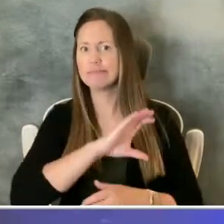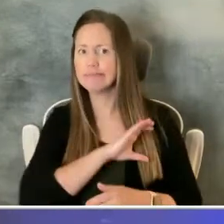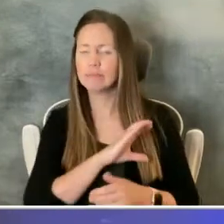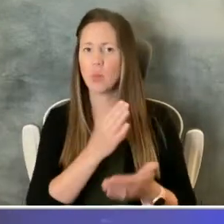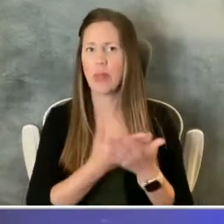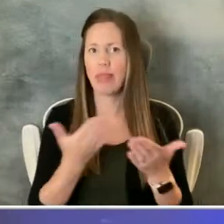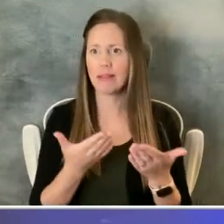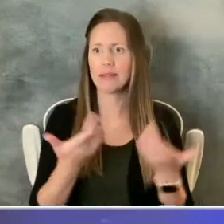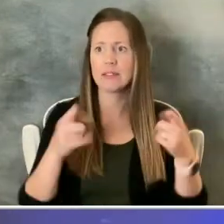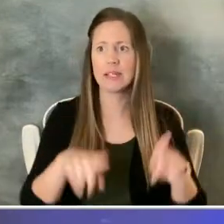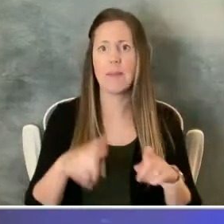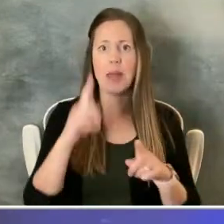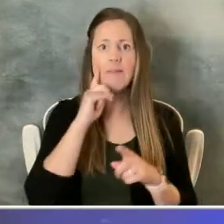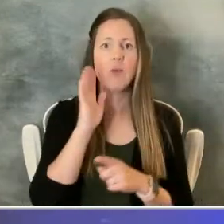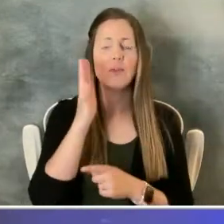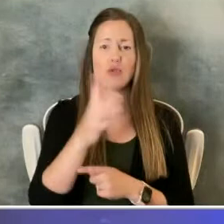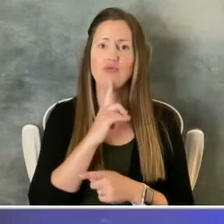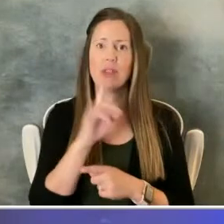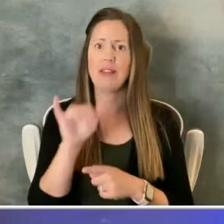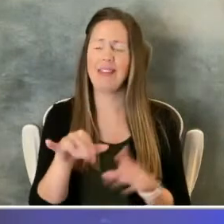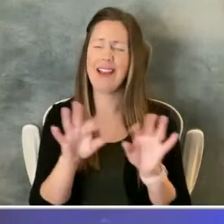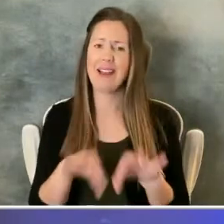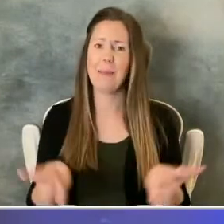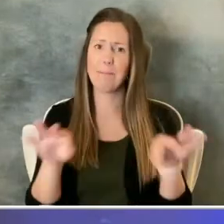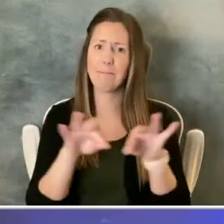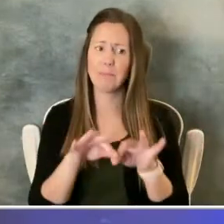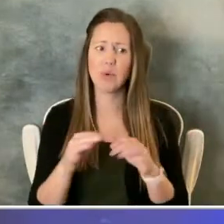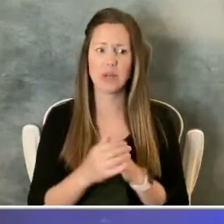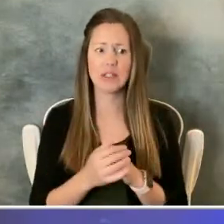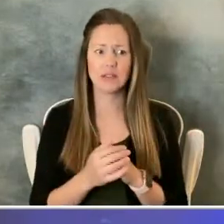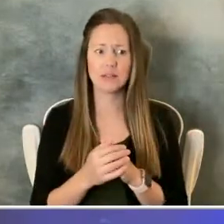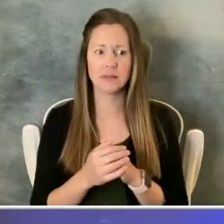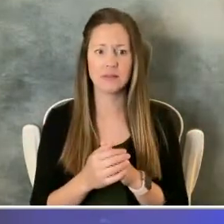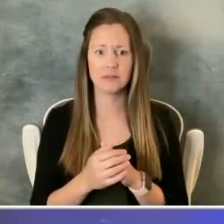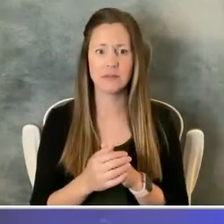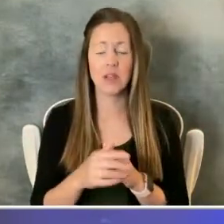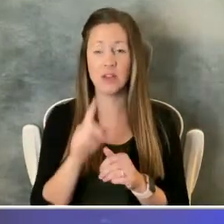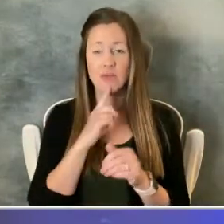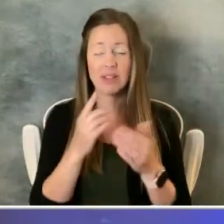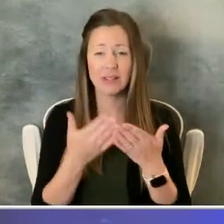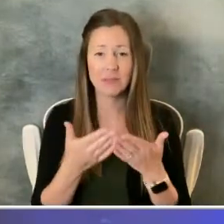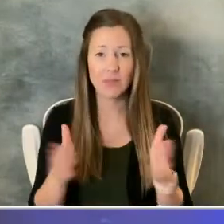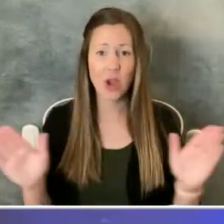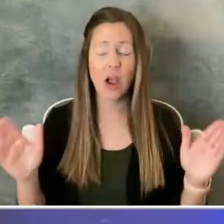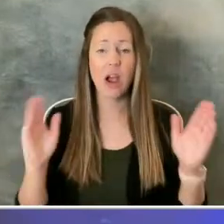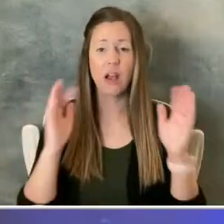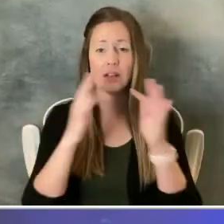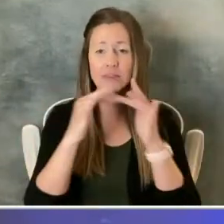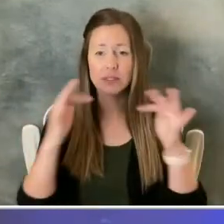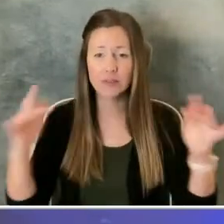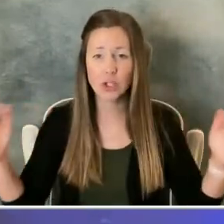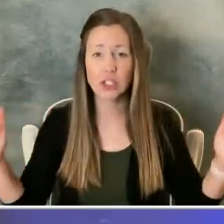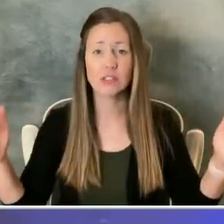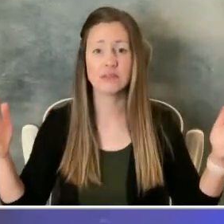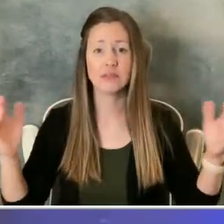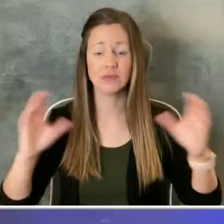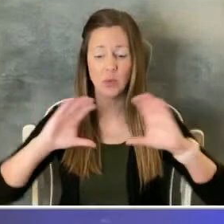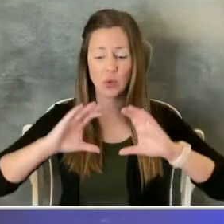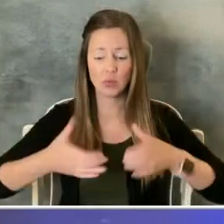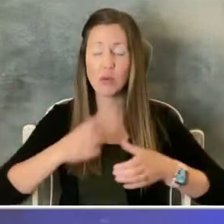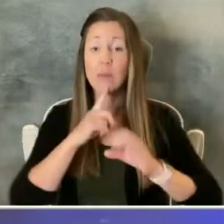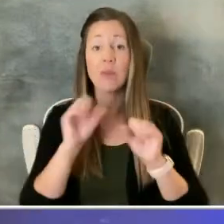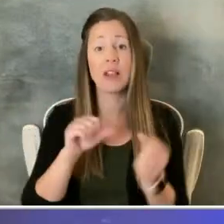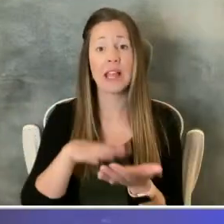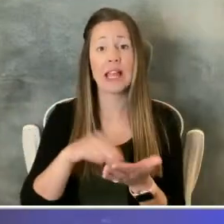think that's really important. And because this is a really broad and diverse database, I think we can learn more about communities and